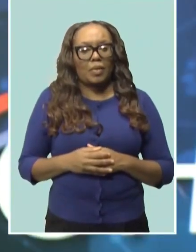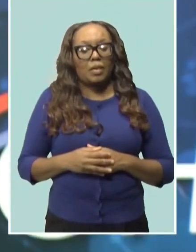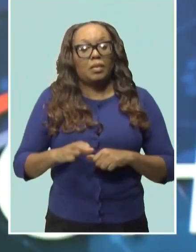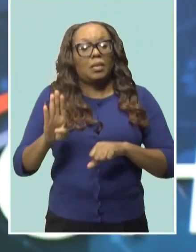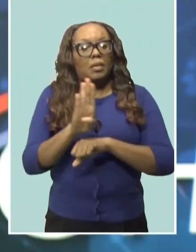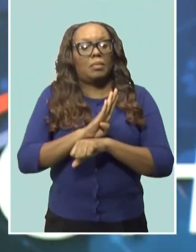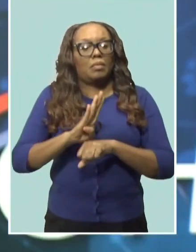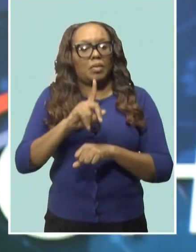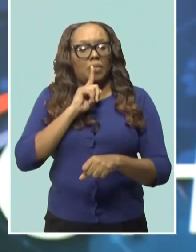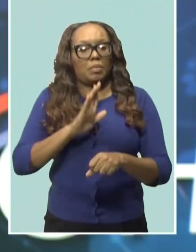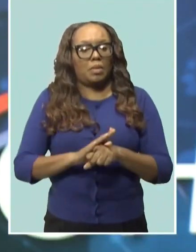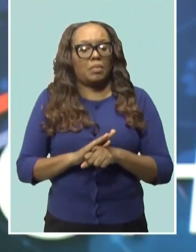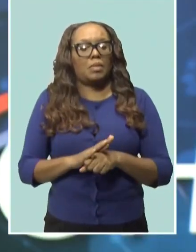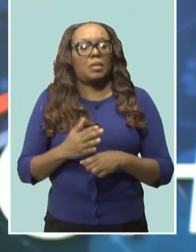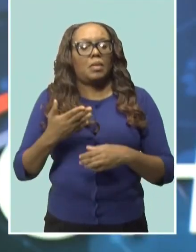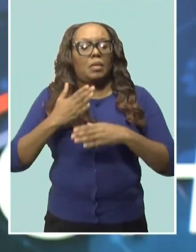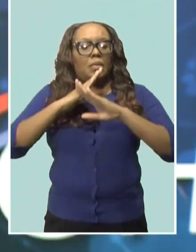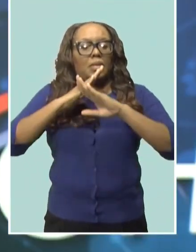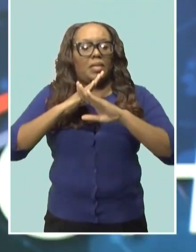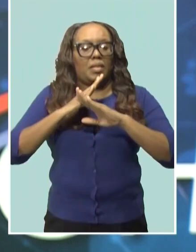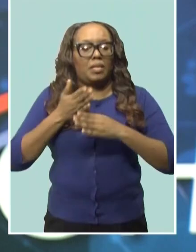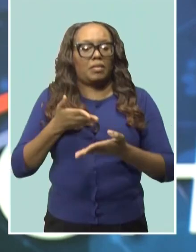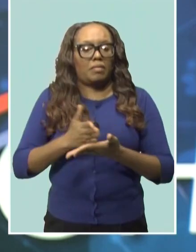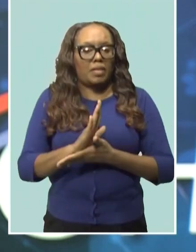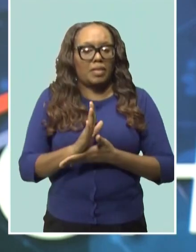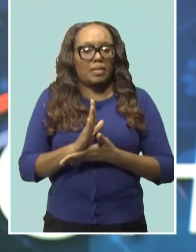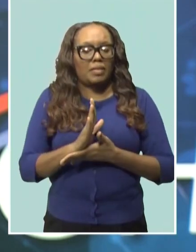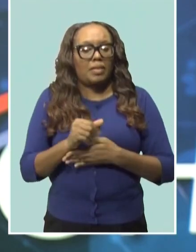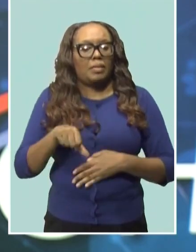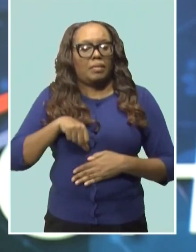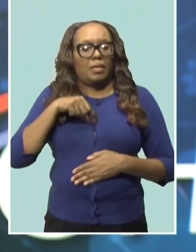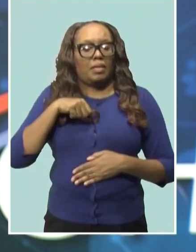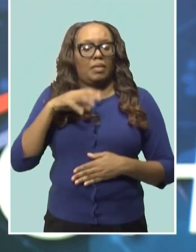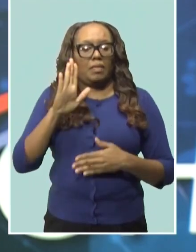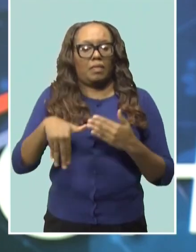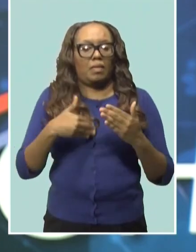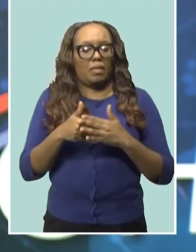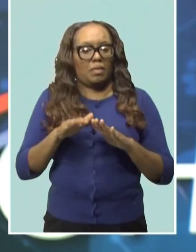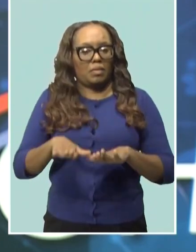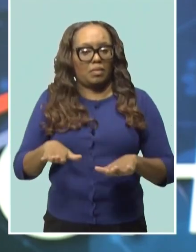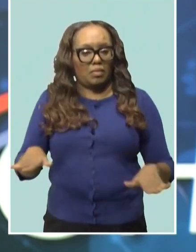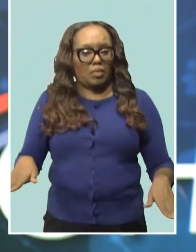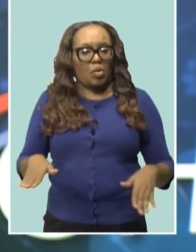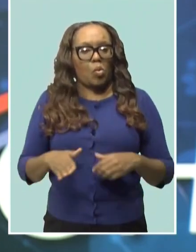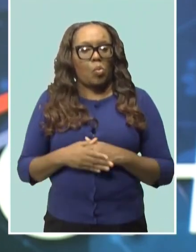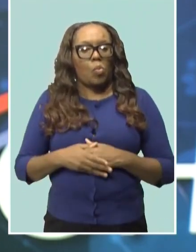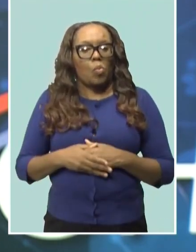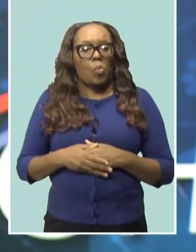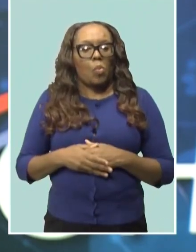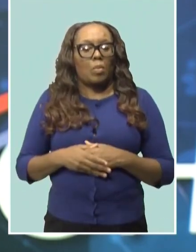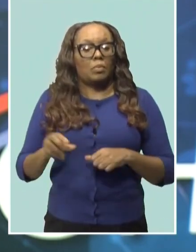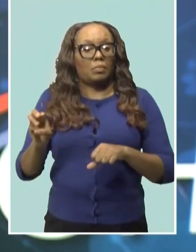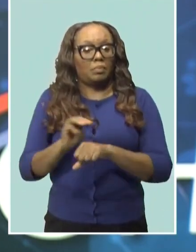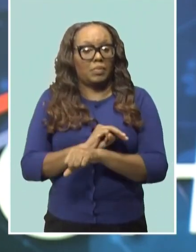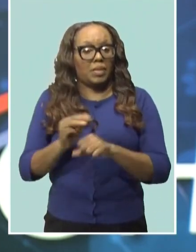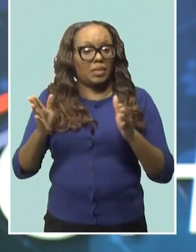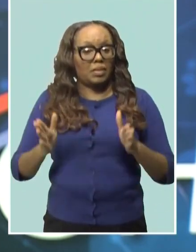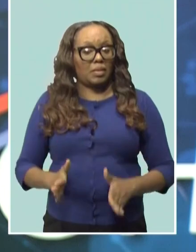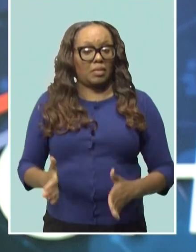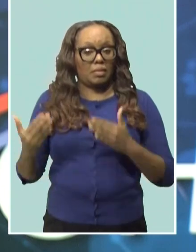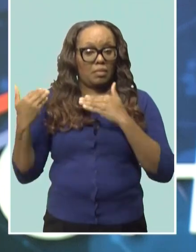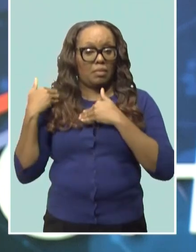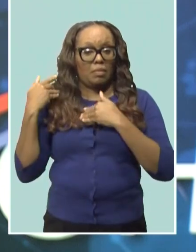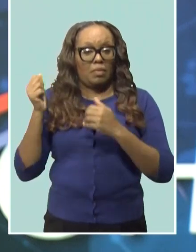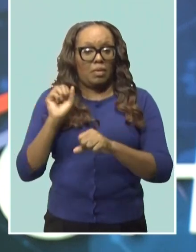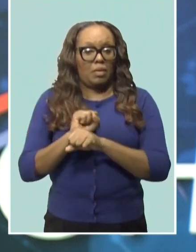Barbados has reaffirmed its commitment to protecting the rights and dignity of every child. This message has been conveyed by Minister of Labour,